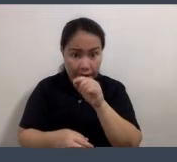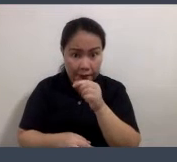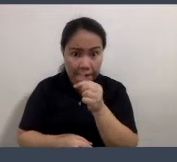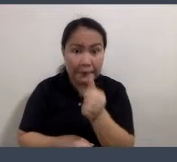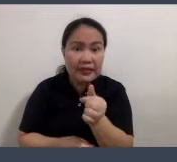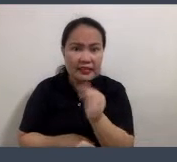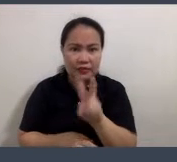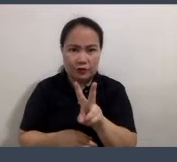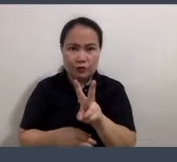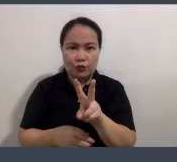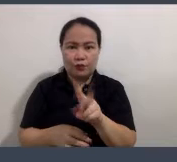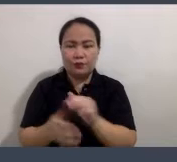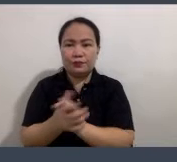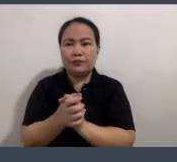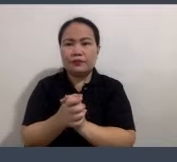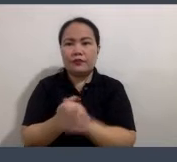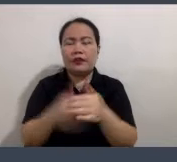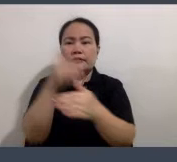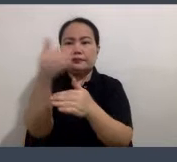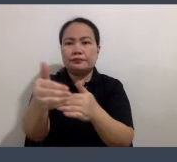Next.